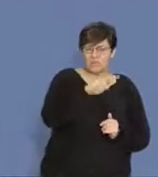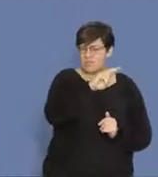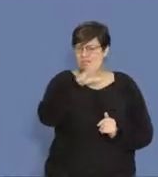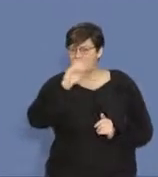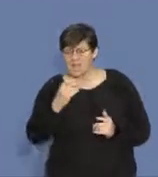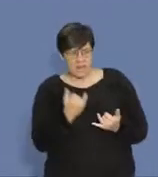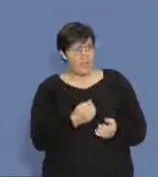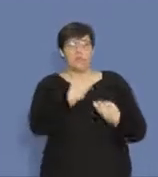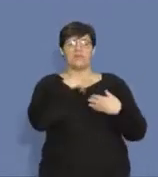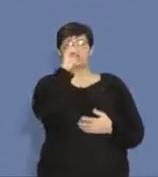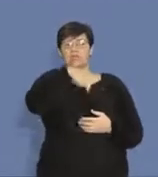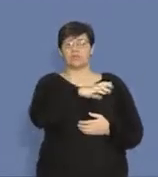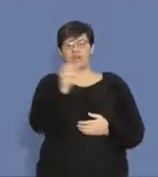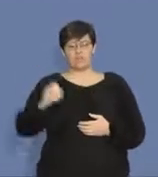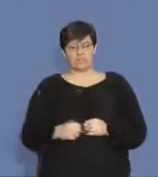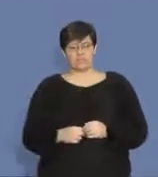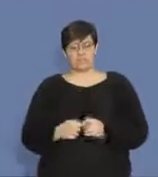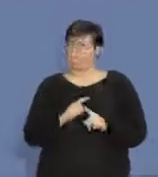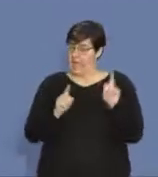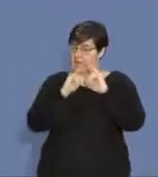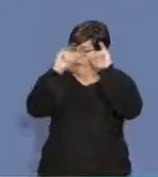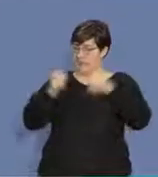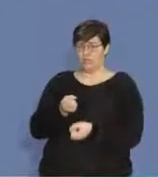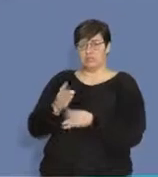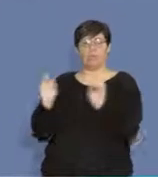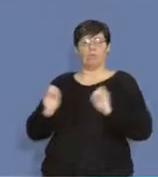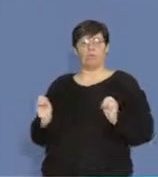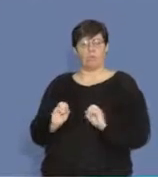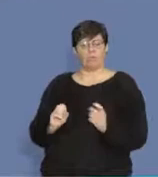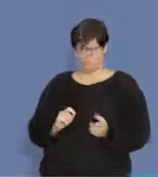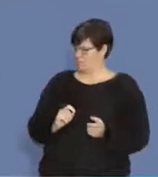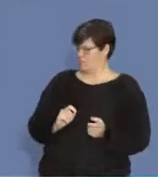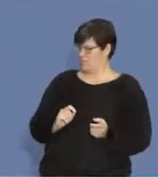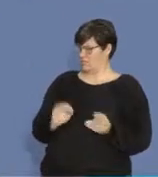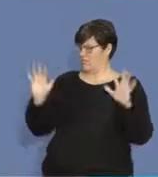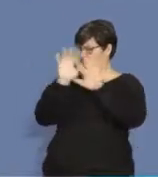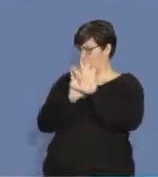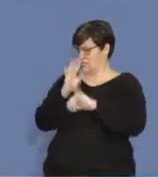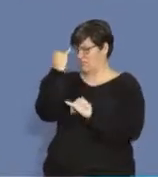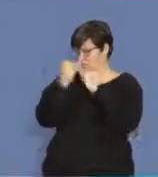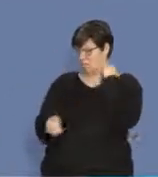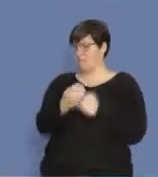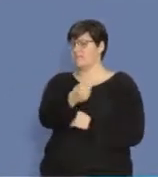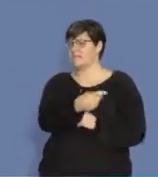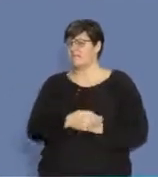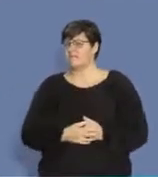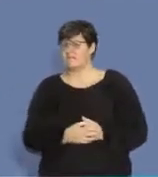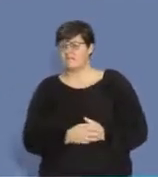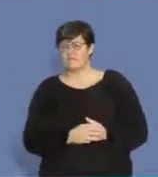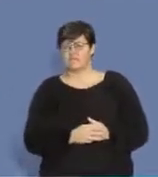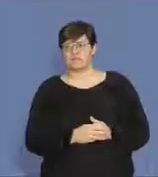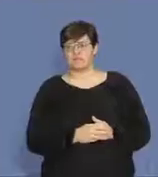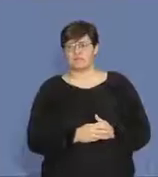2,500 and saying no documentation will be issued and the transaction has to be made in cash?